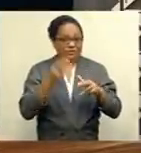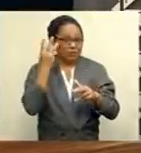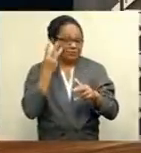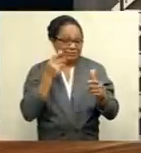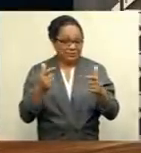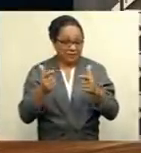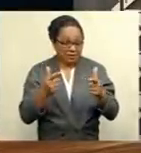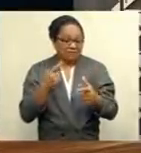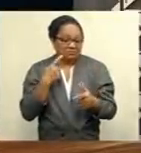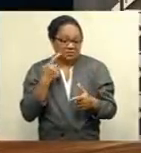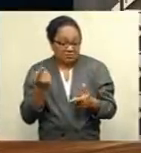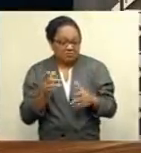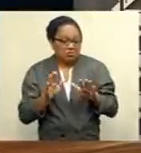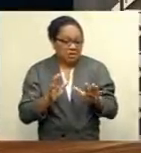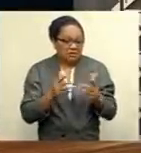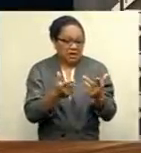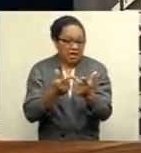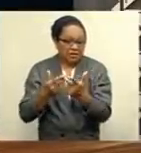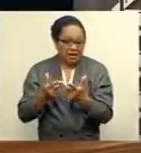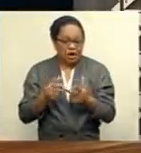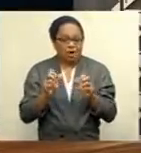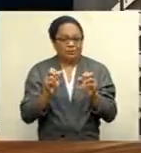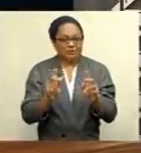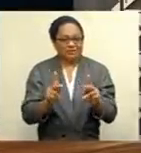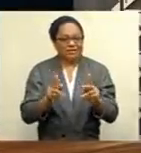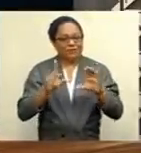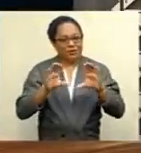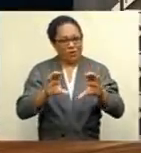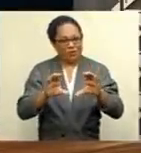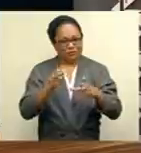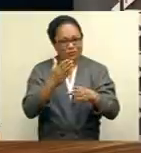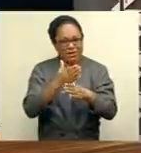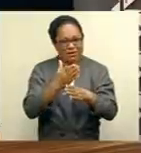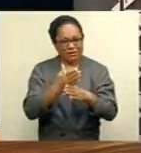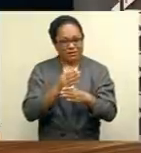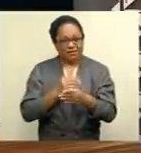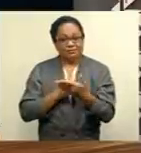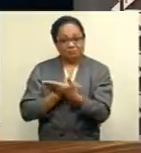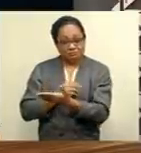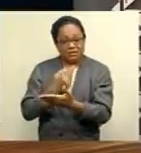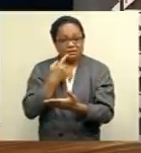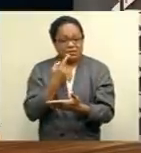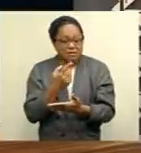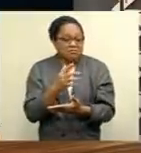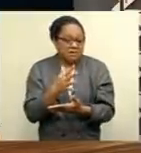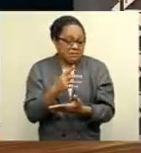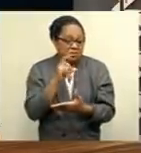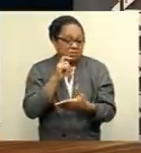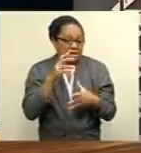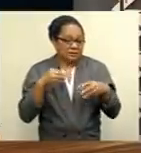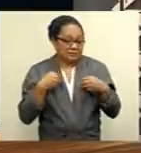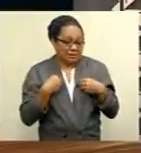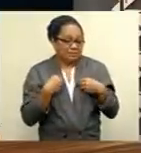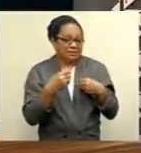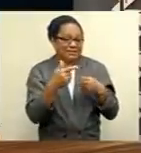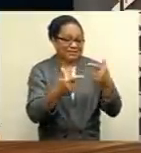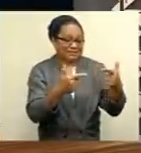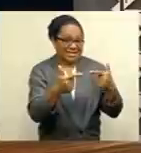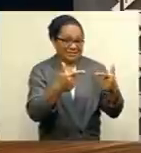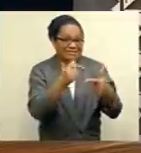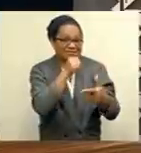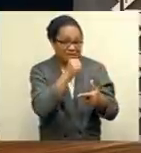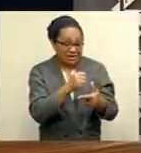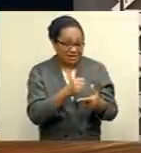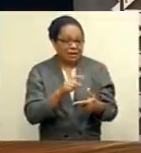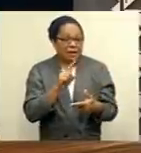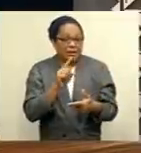his options open for other coaching opportunities. Fuli hasn't ruled out taking the men's sevens coaching job if approached, but he will have a